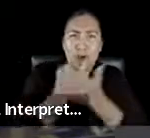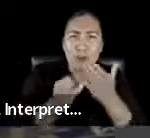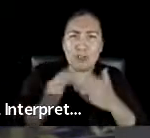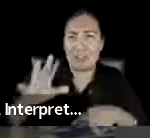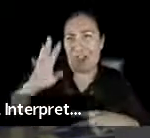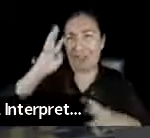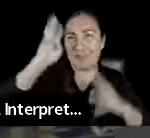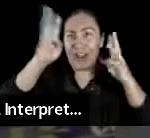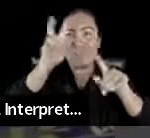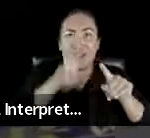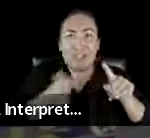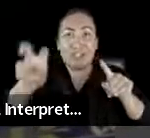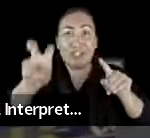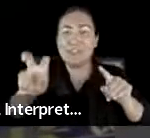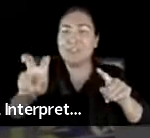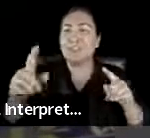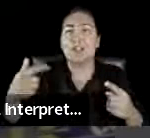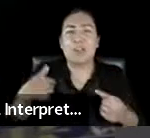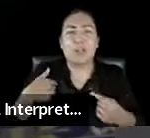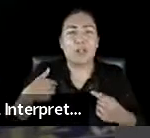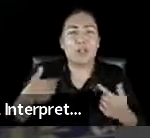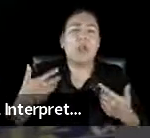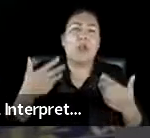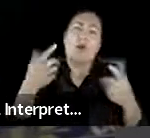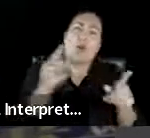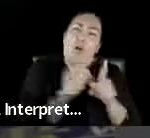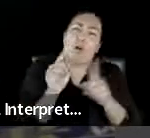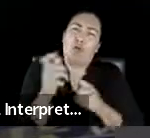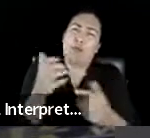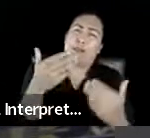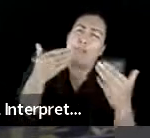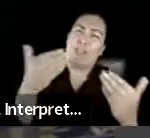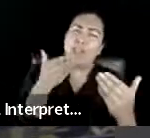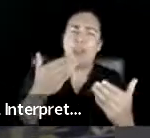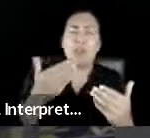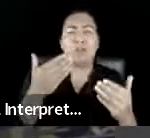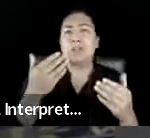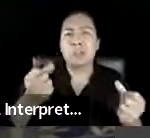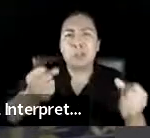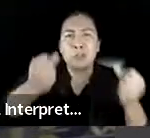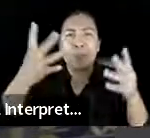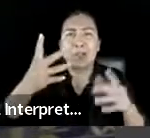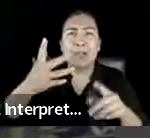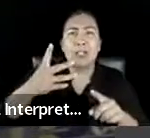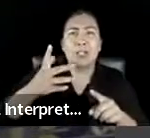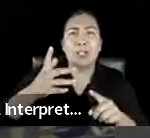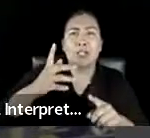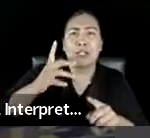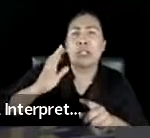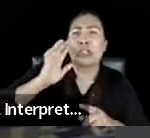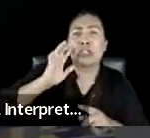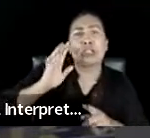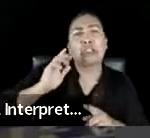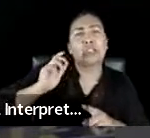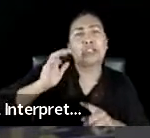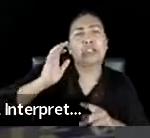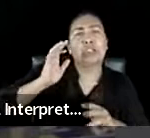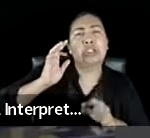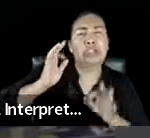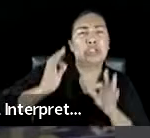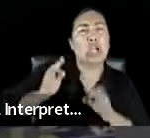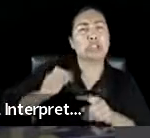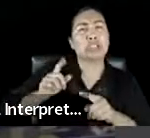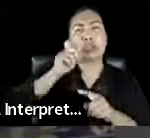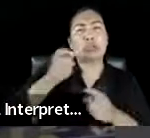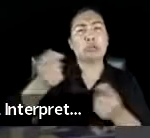journeys. And we don't want to be amiss to say a heartfelt thank you to the hundreds of judges who come year after year to judge our films. And